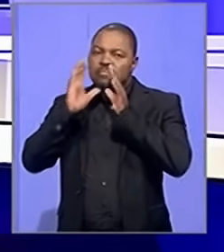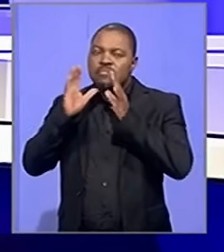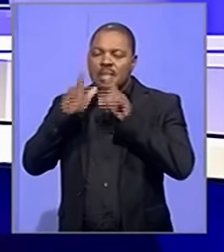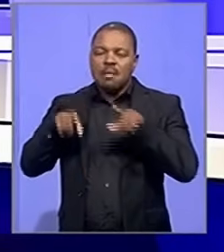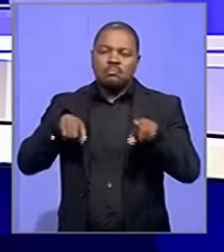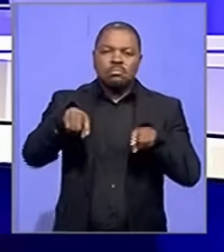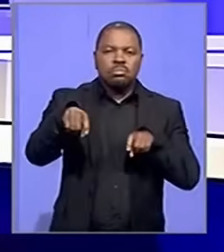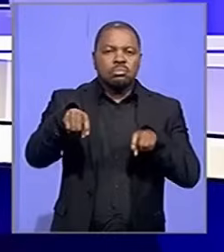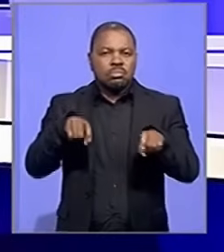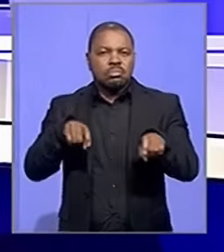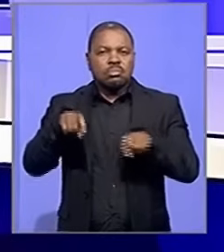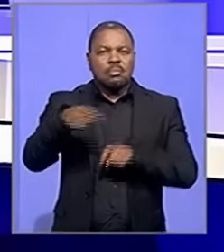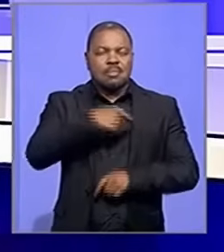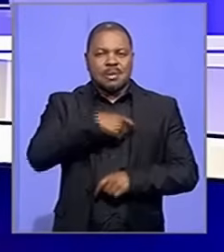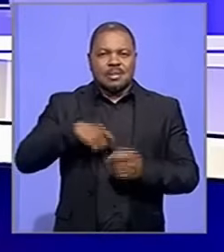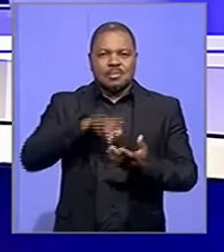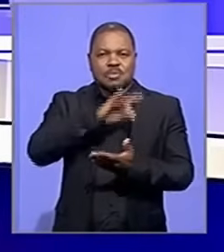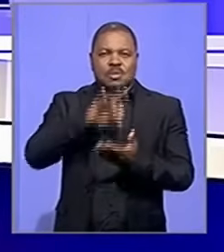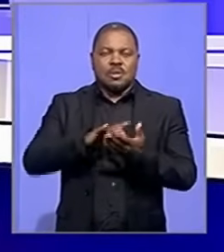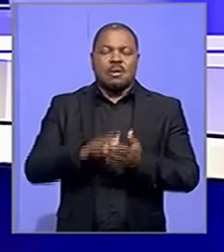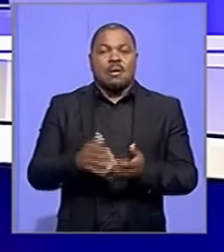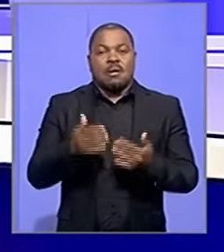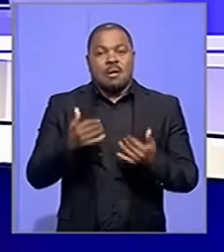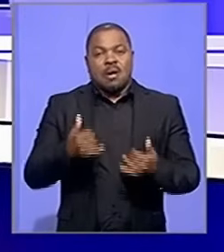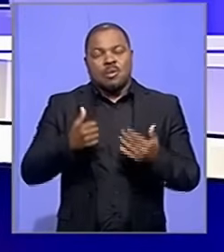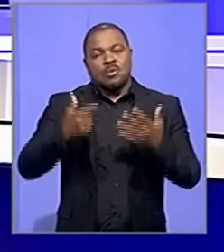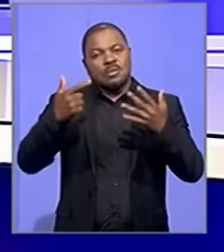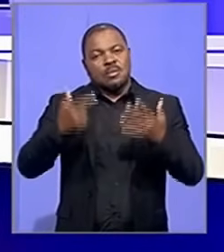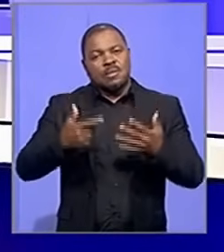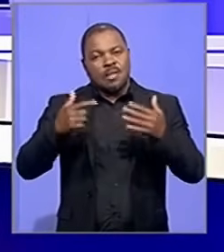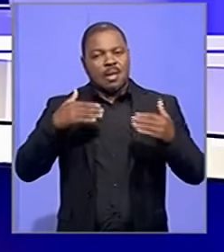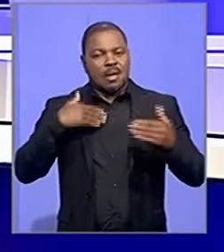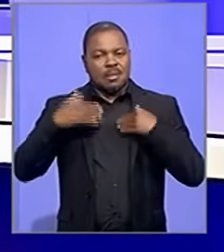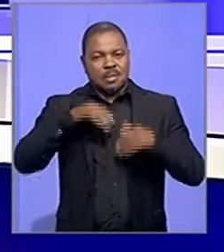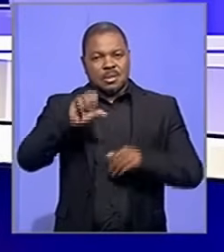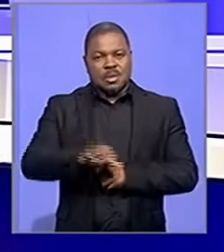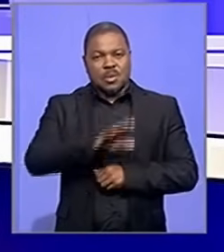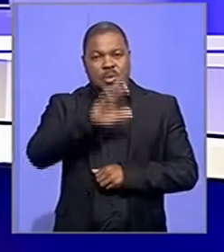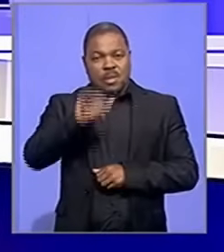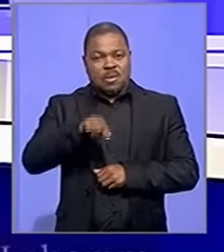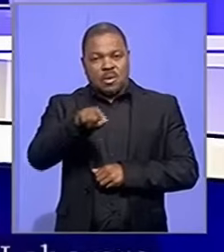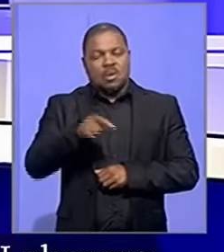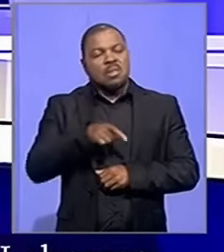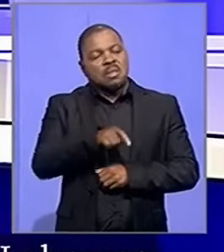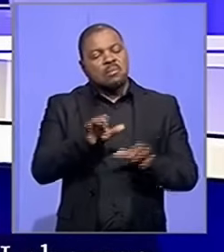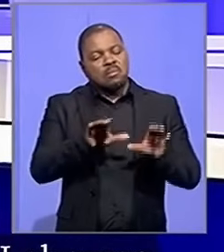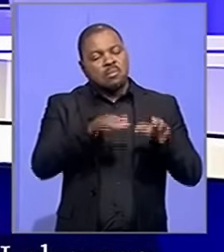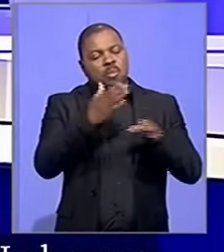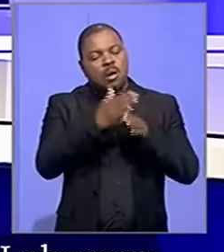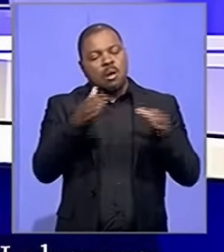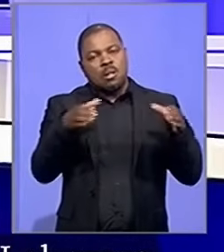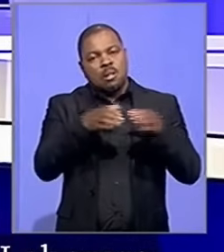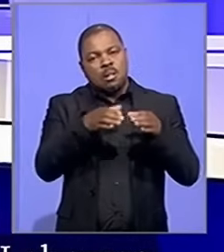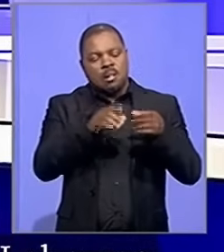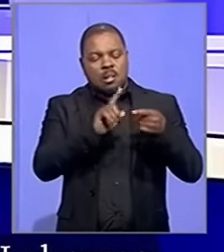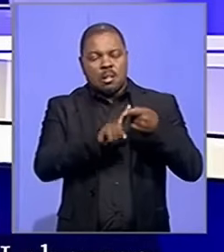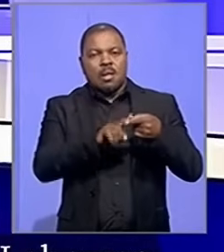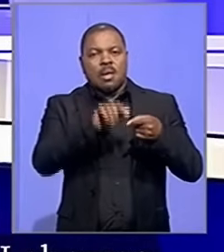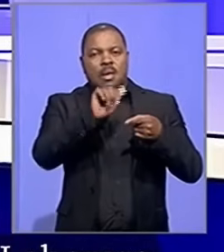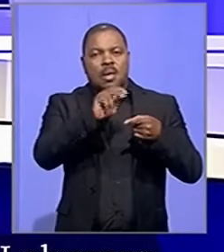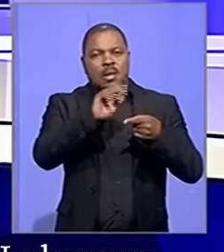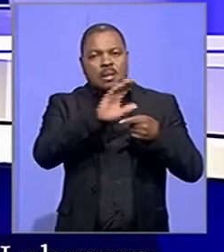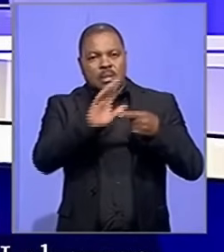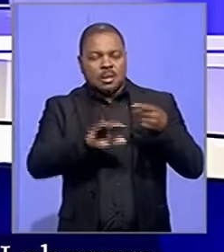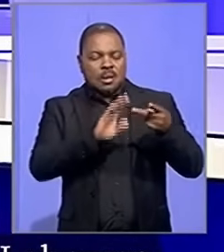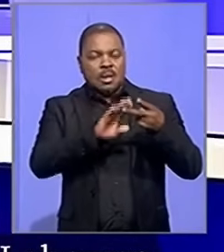ya bopresidente. Gabjalo pušong ya bošupa ya semmušo wa Afrika Borwa naga e tla laolwa ka tšhomišano le mekgatlo ye tša